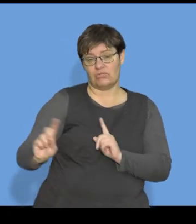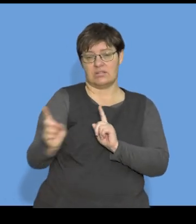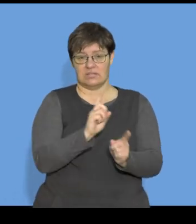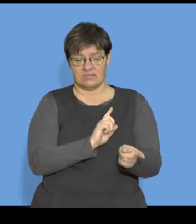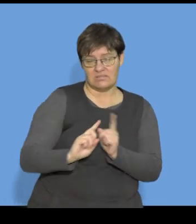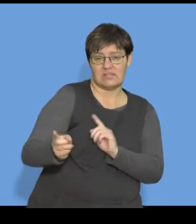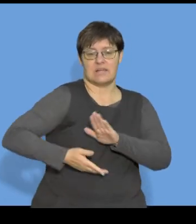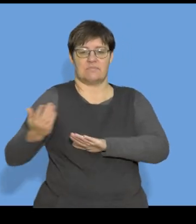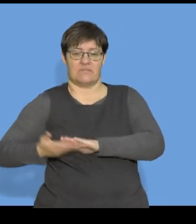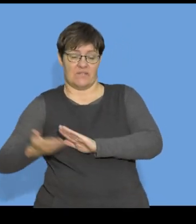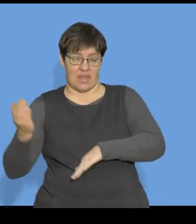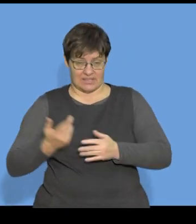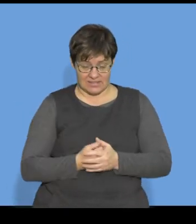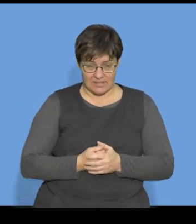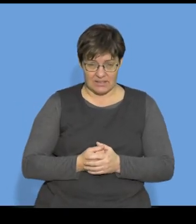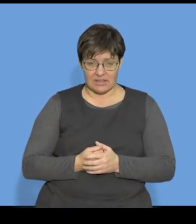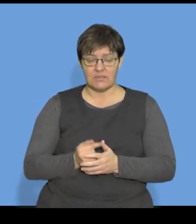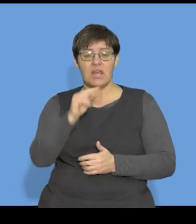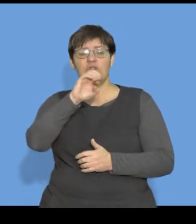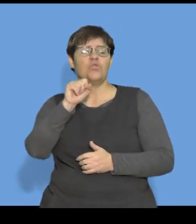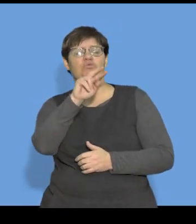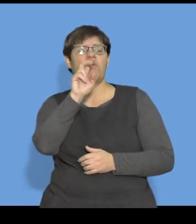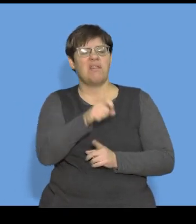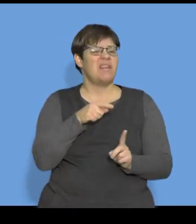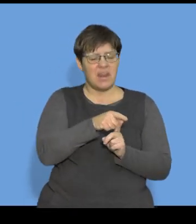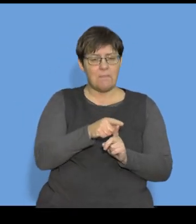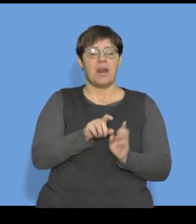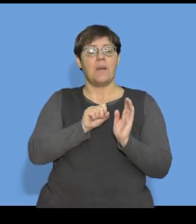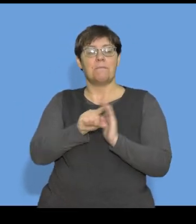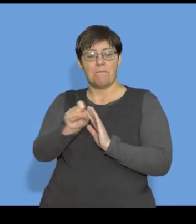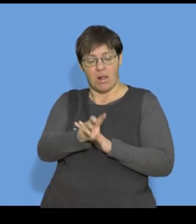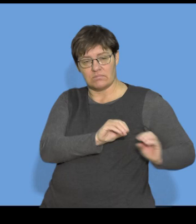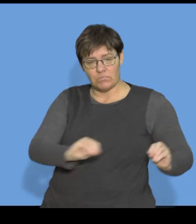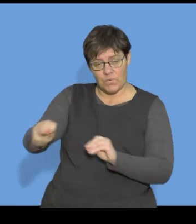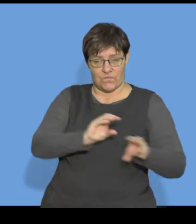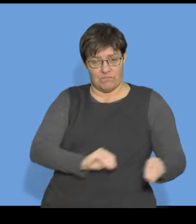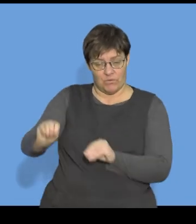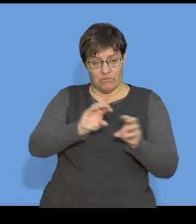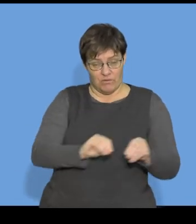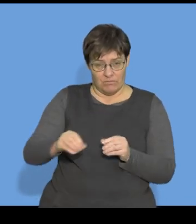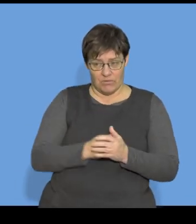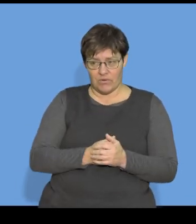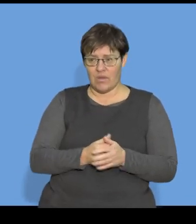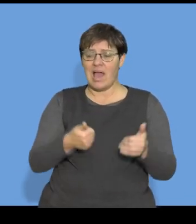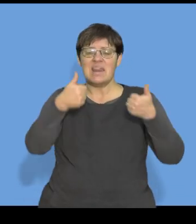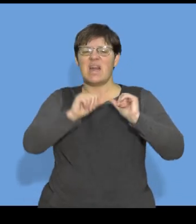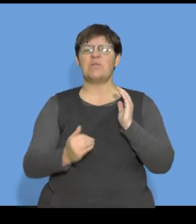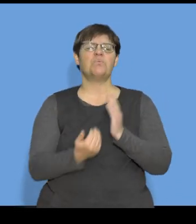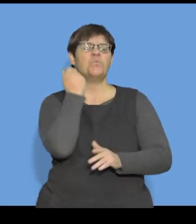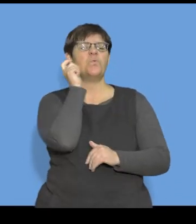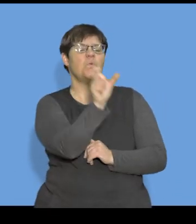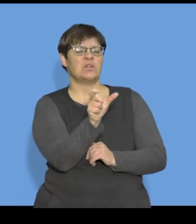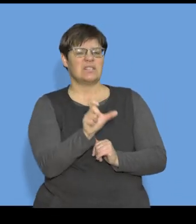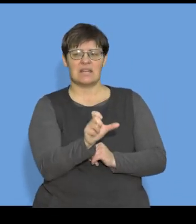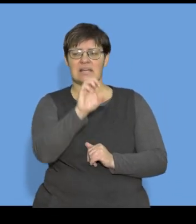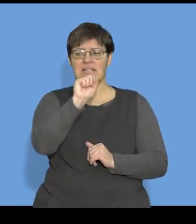transmission of impulse. Remember the neuron, the function of the neuron is to transmit the impulse. Then we've got another new